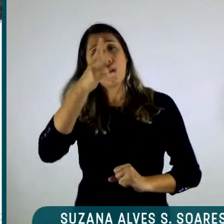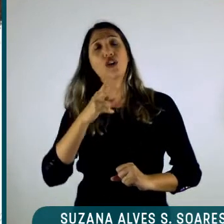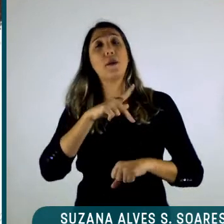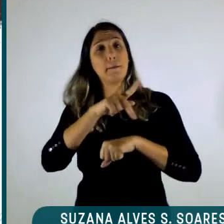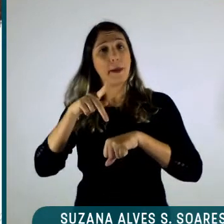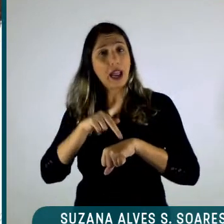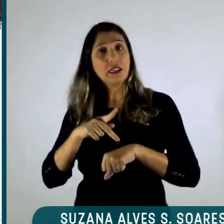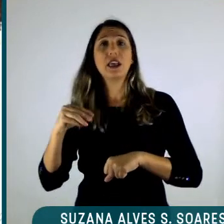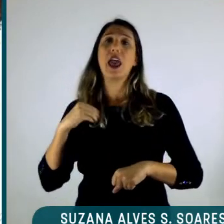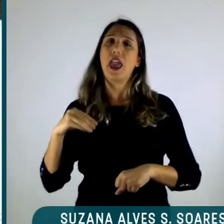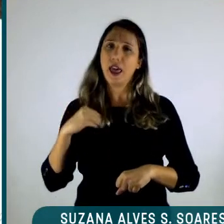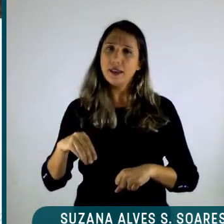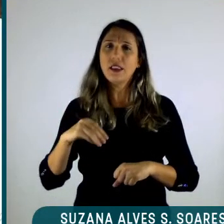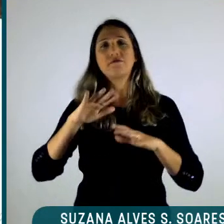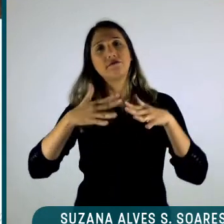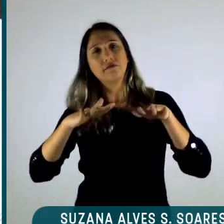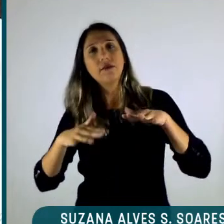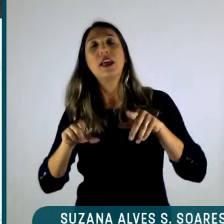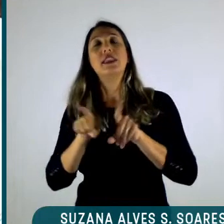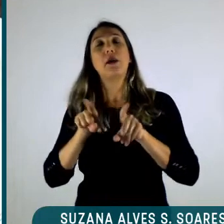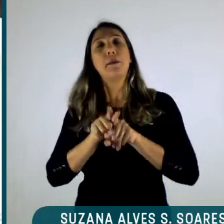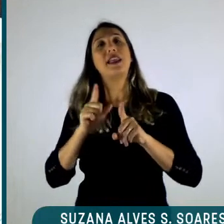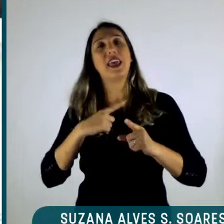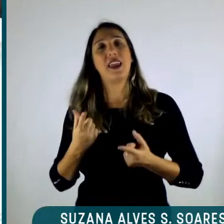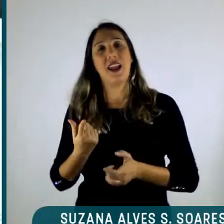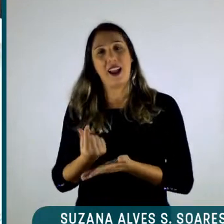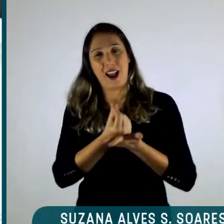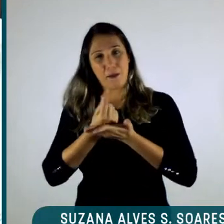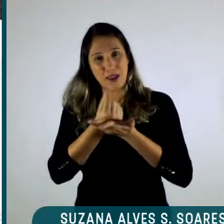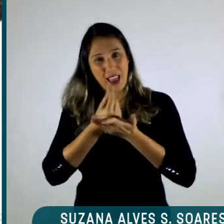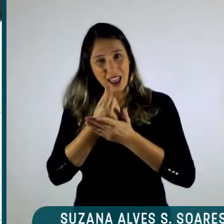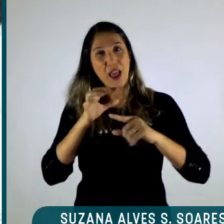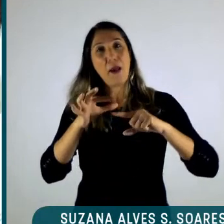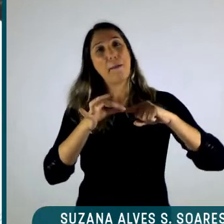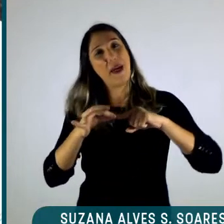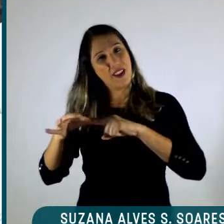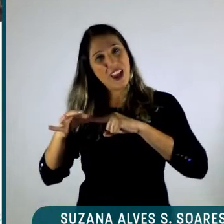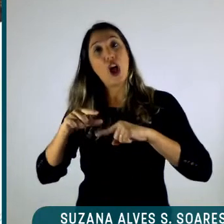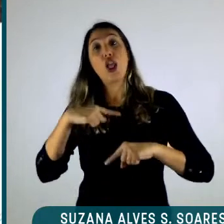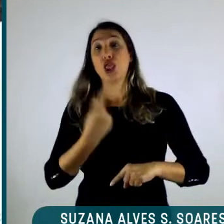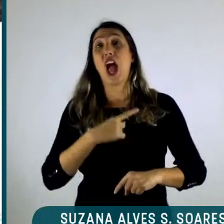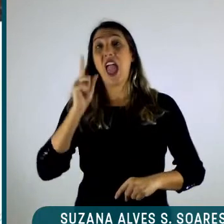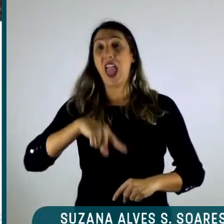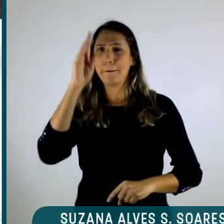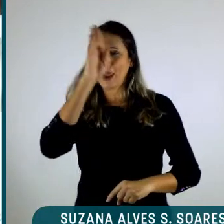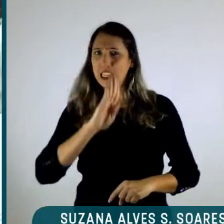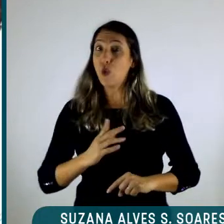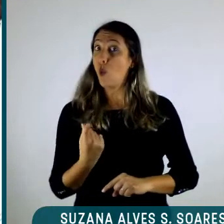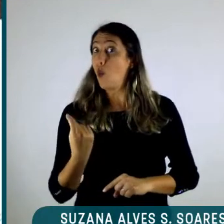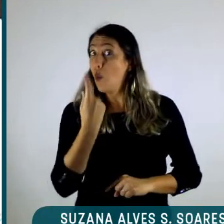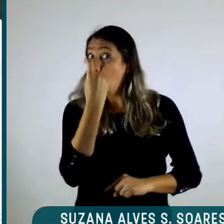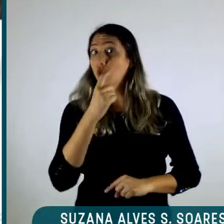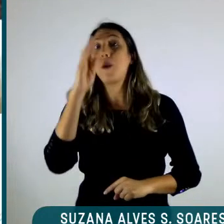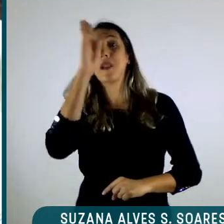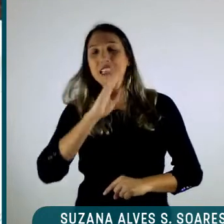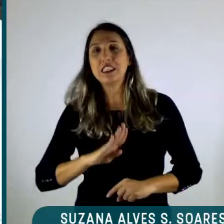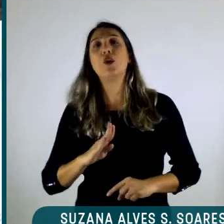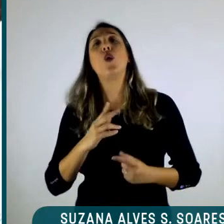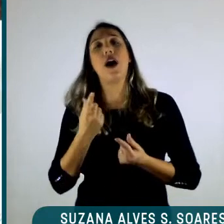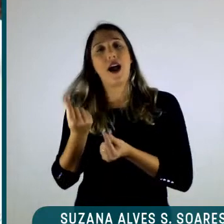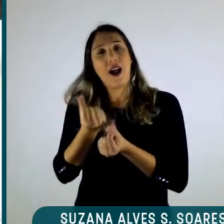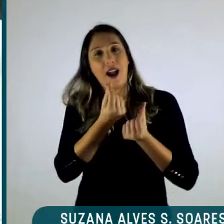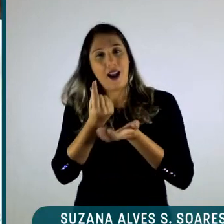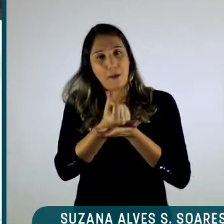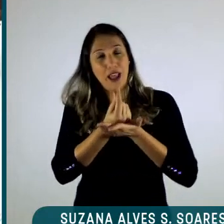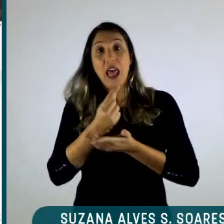a much more interesting approach as understanding it's a right to all Brazilians. We